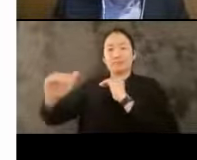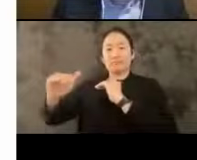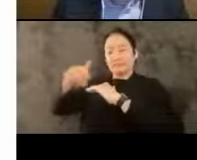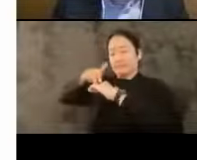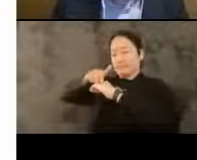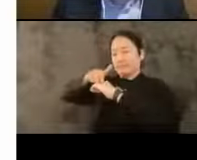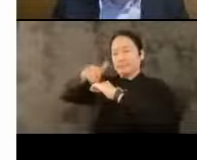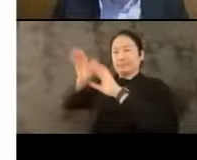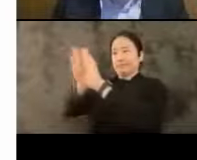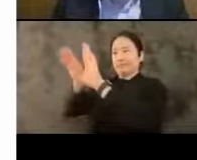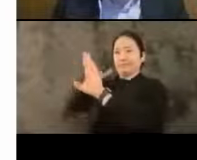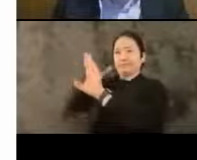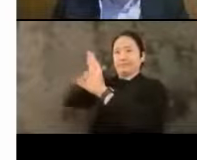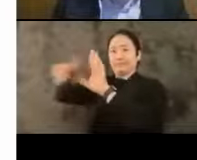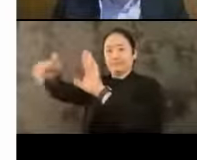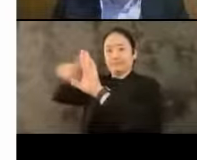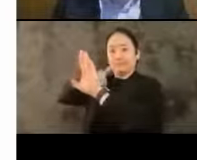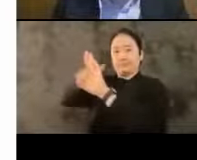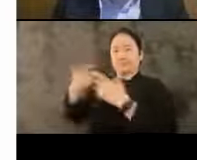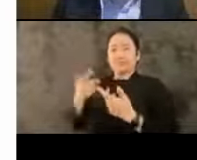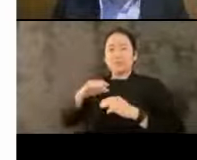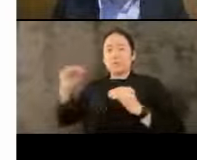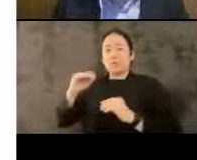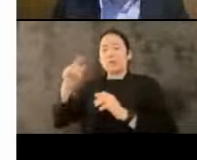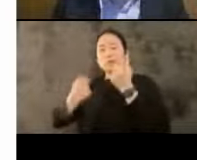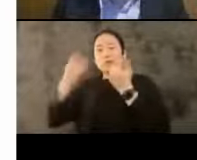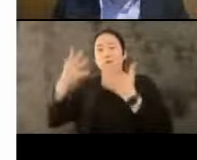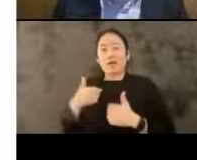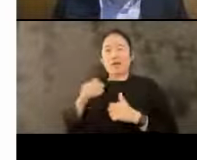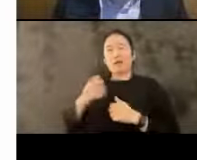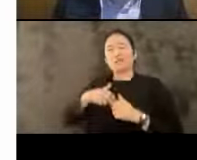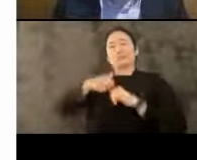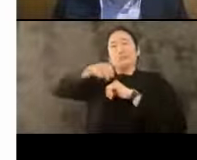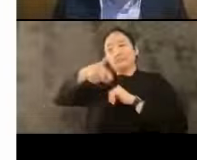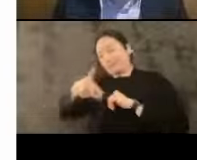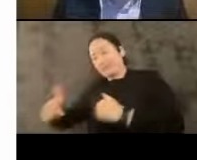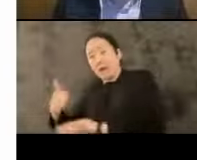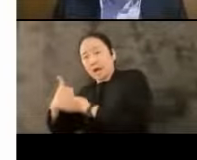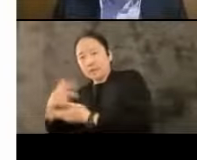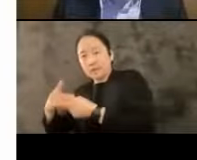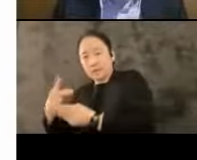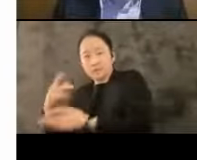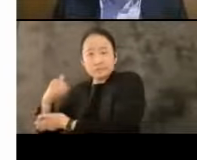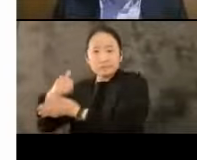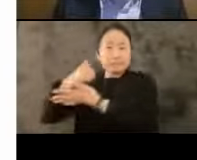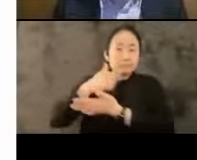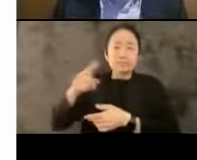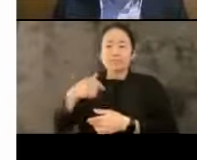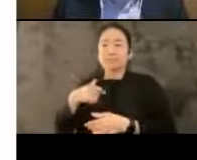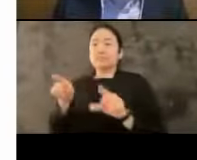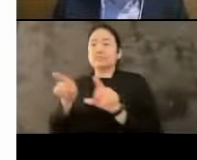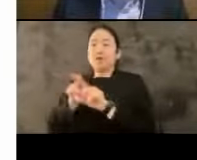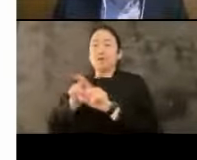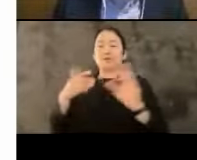assist folks getting up and down the stairs, and all door boarding. So it's just